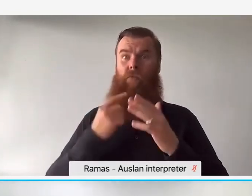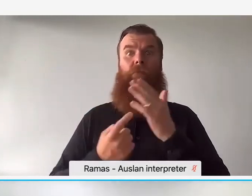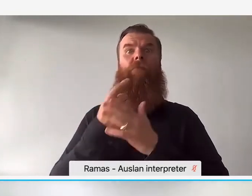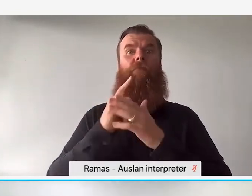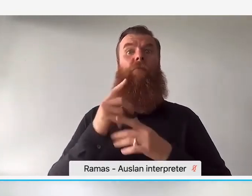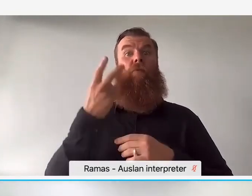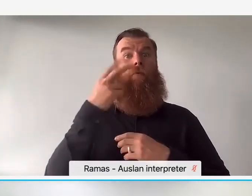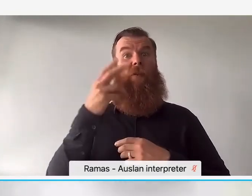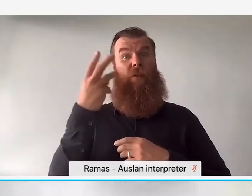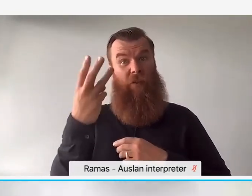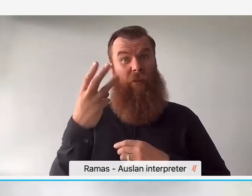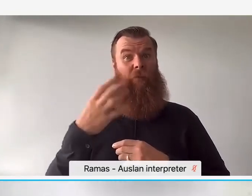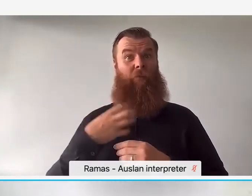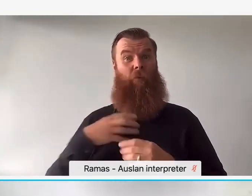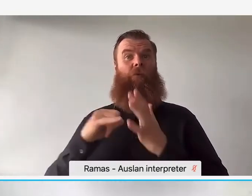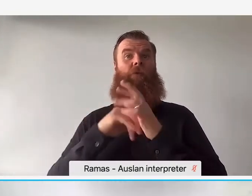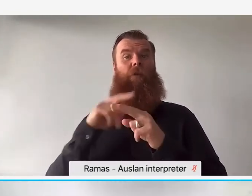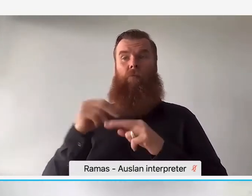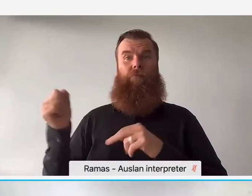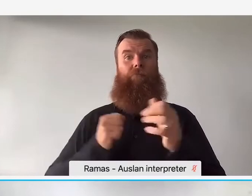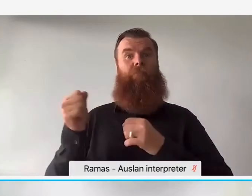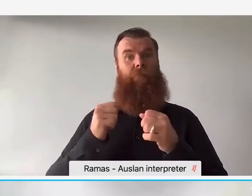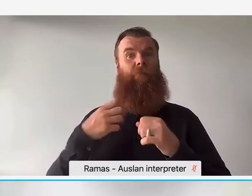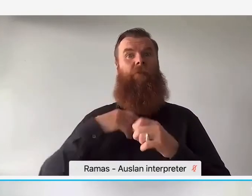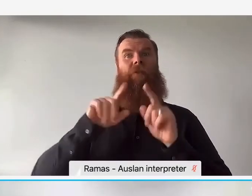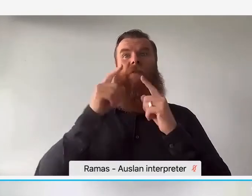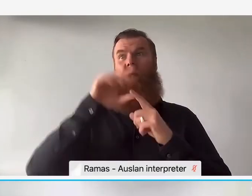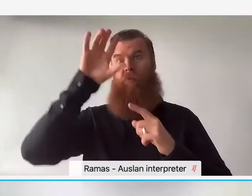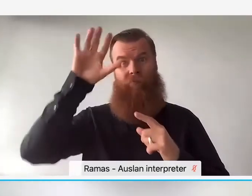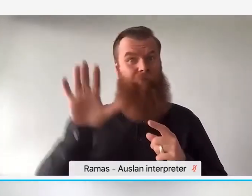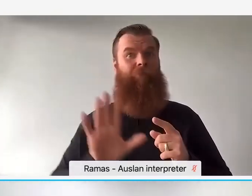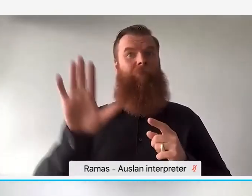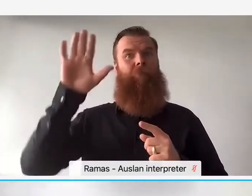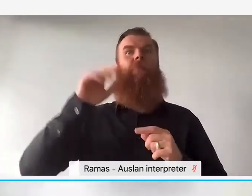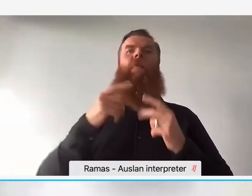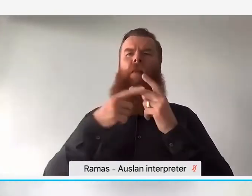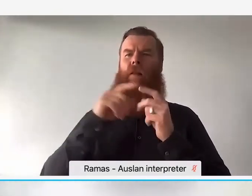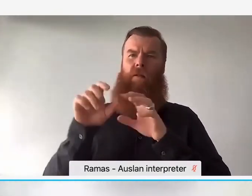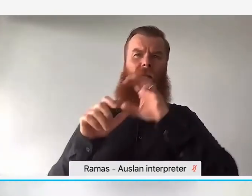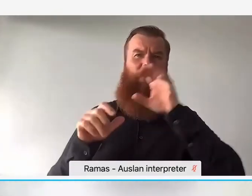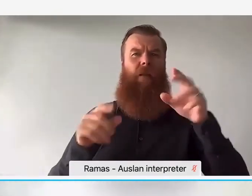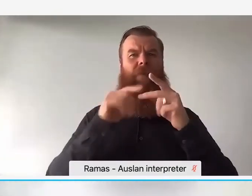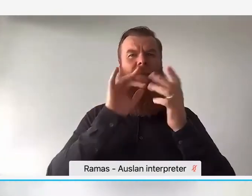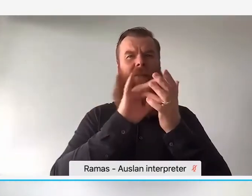Clark between the sites of Longreach, Bowen and Emu Park.